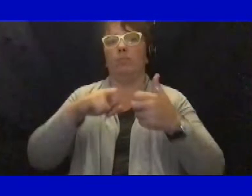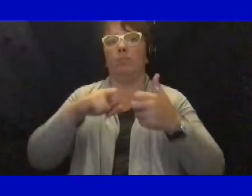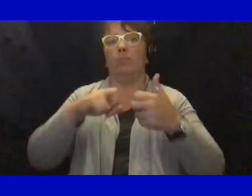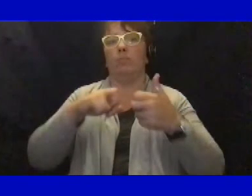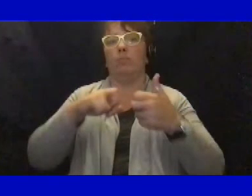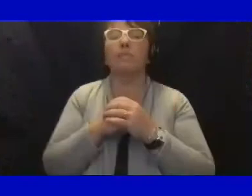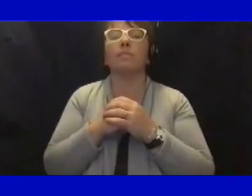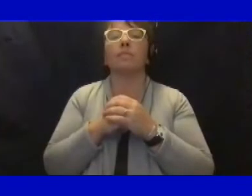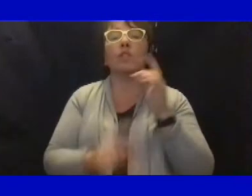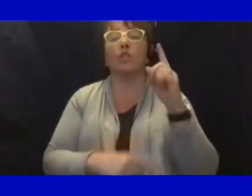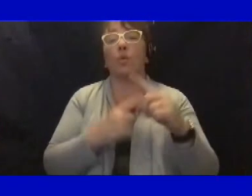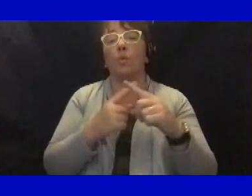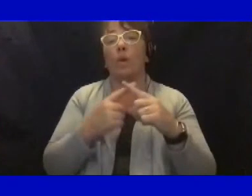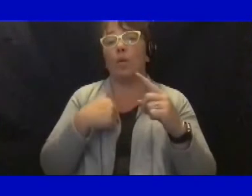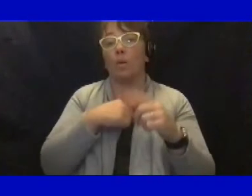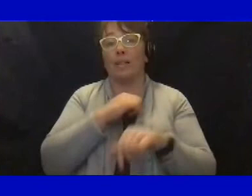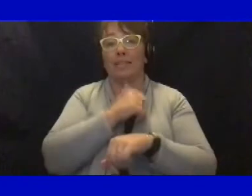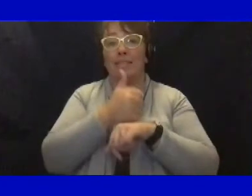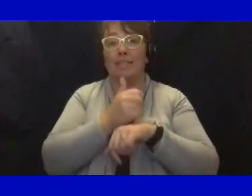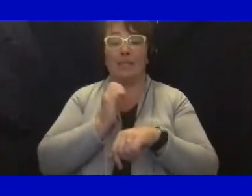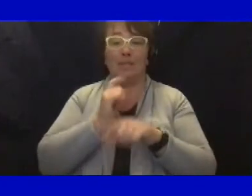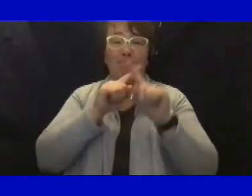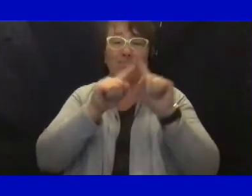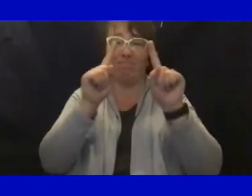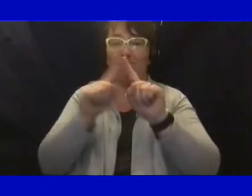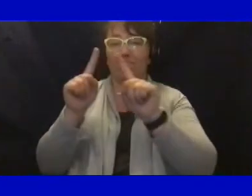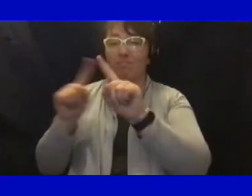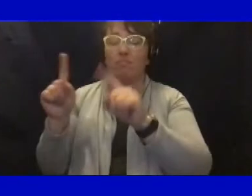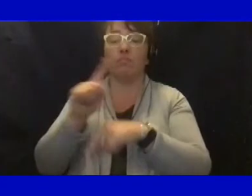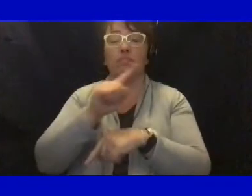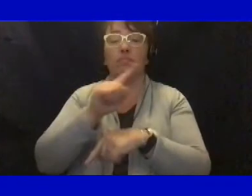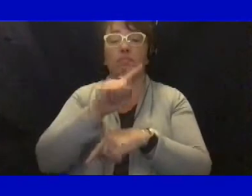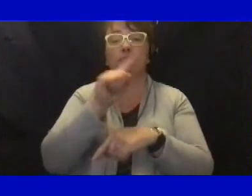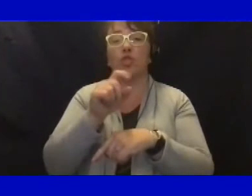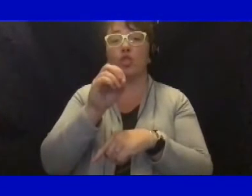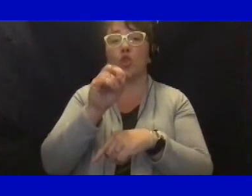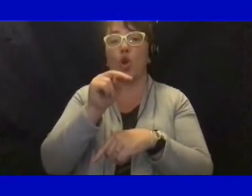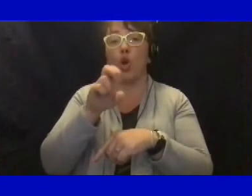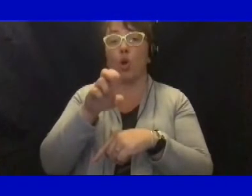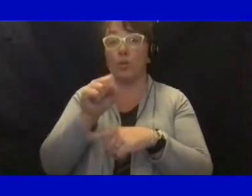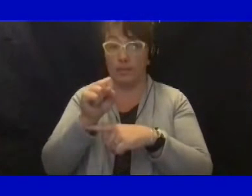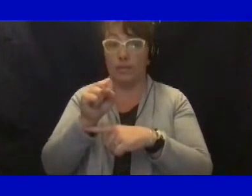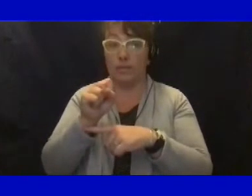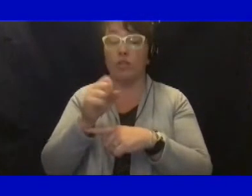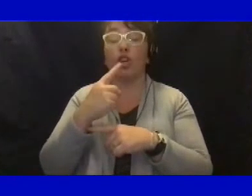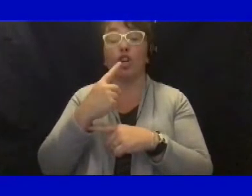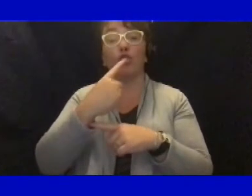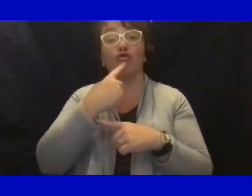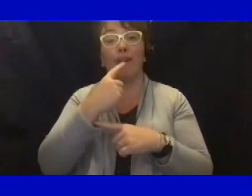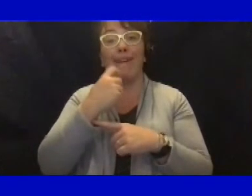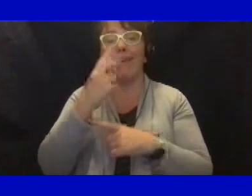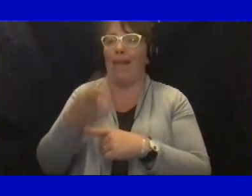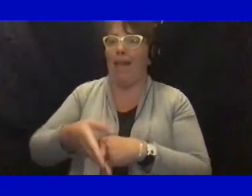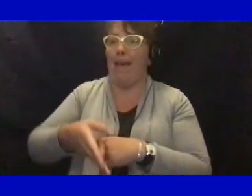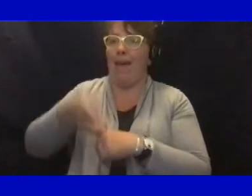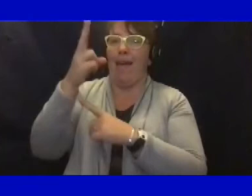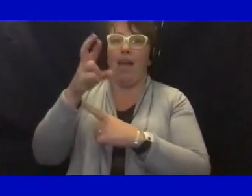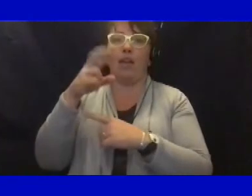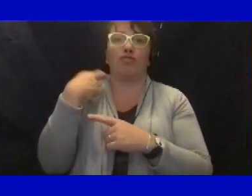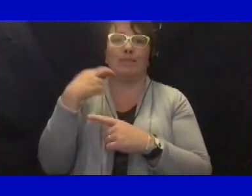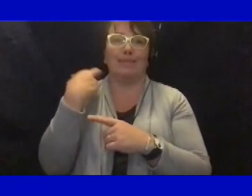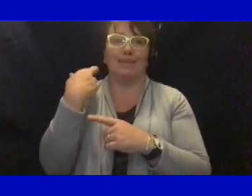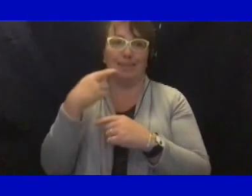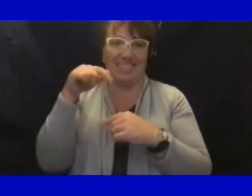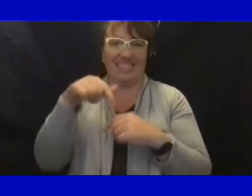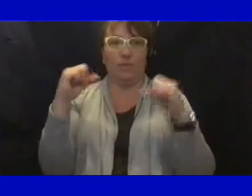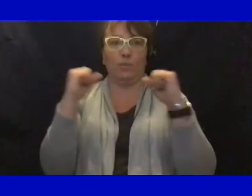zones, you'll note that these zones in red are the zones that we expect are going to be at the highest risk of having issues this winter. Now, you'll see